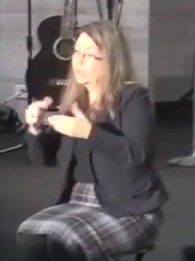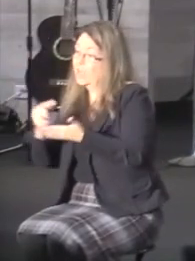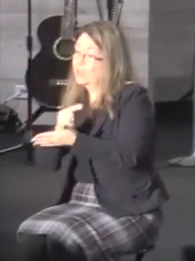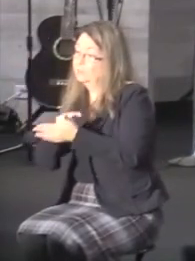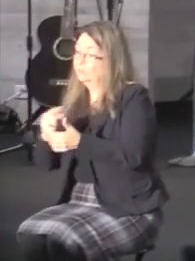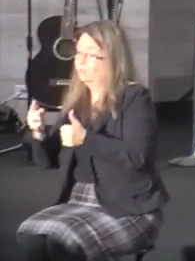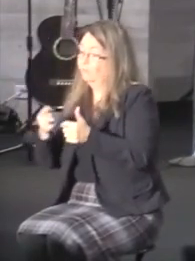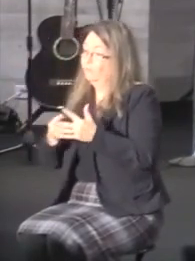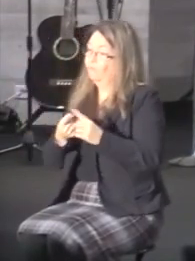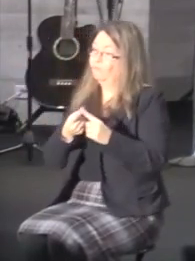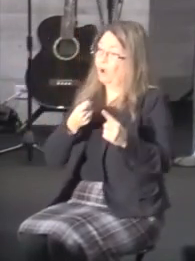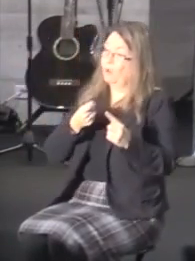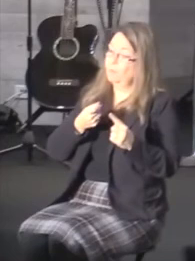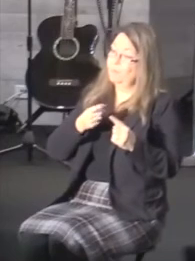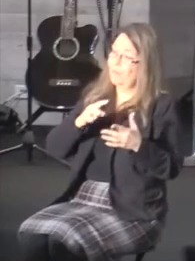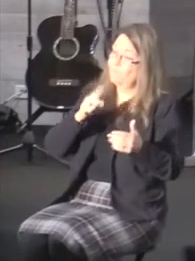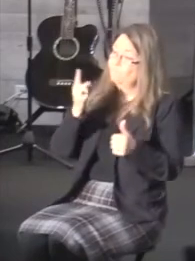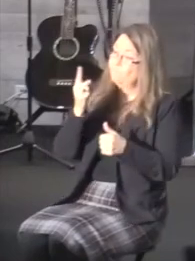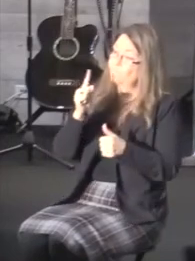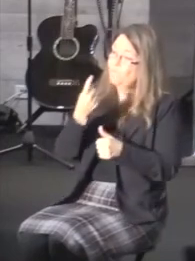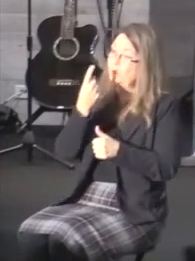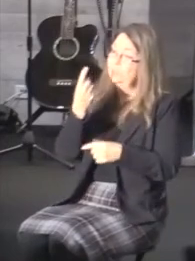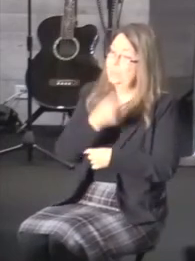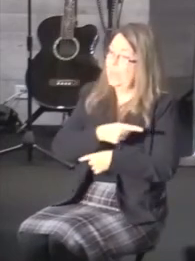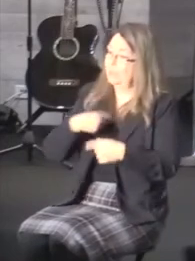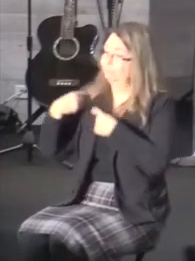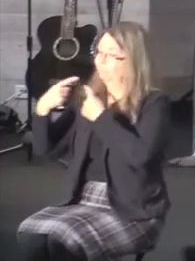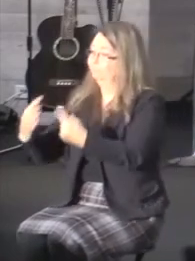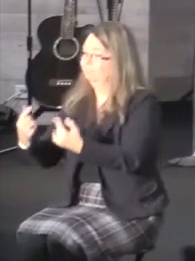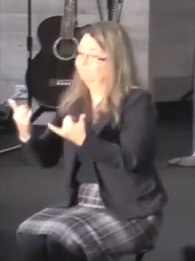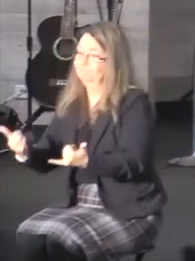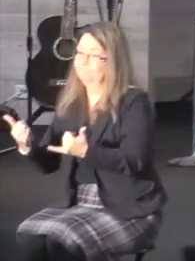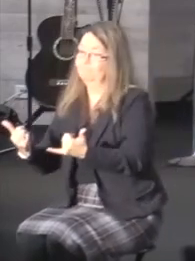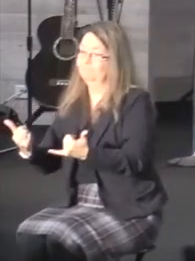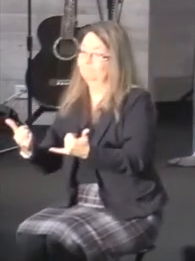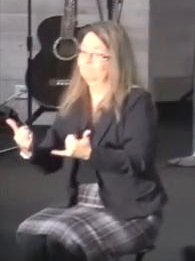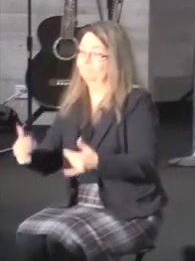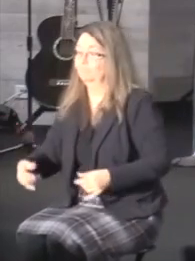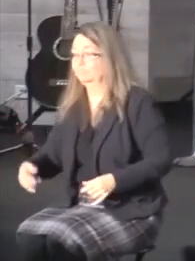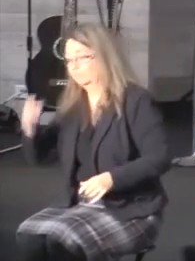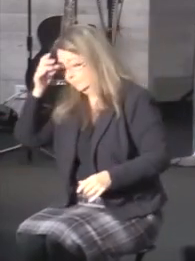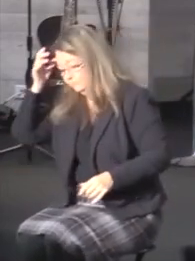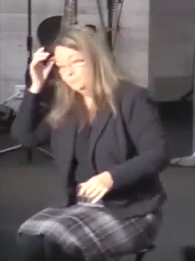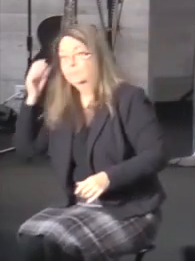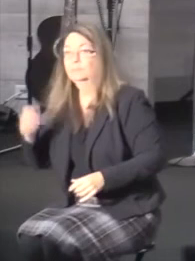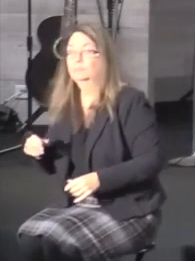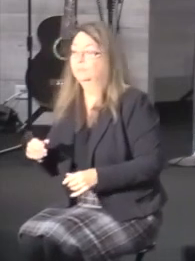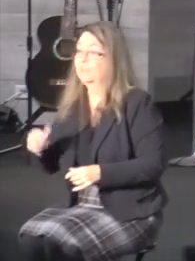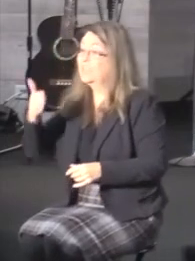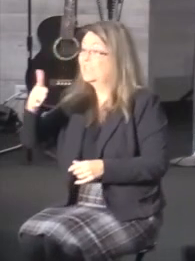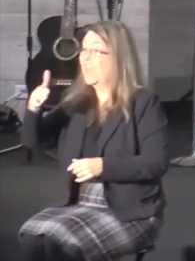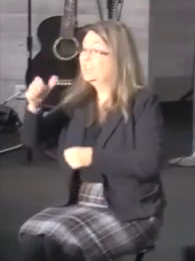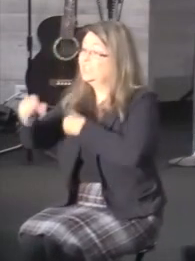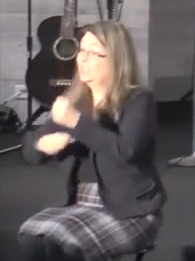now. 10 years ago, Paul first visited Philippi. He's writing the letter to the Philippians 10 years